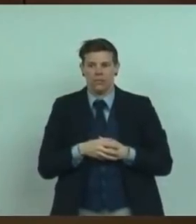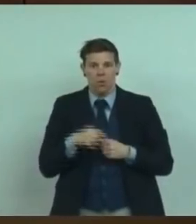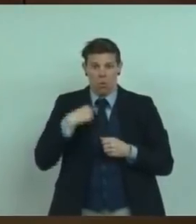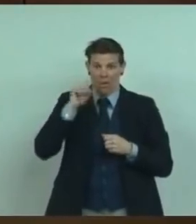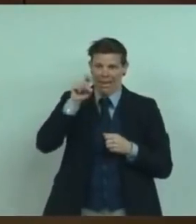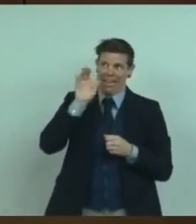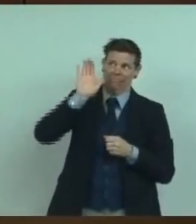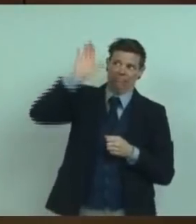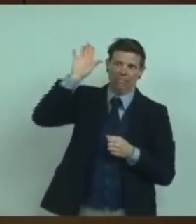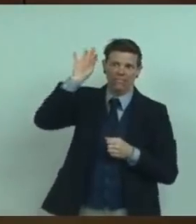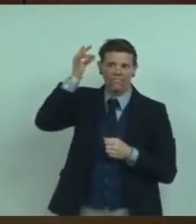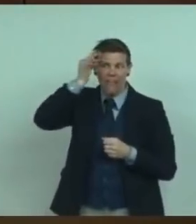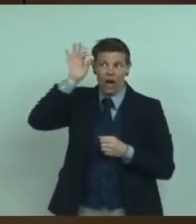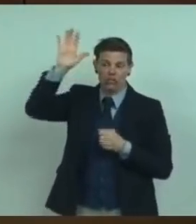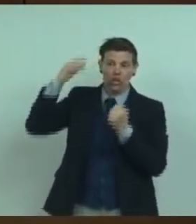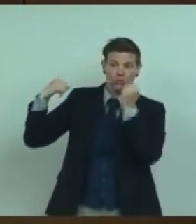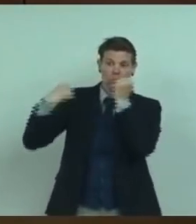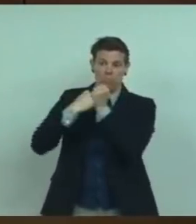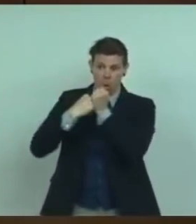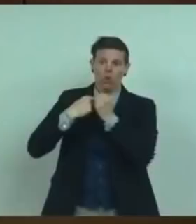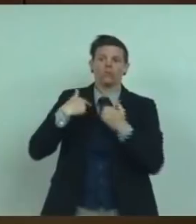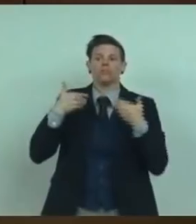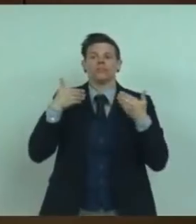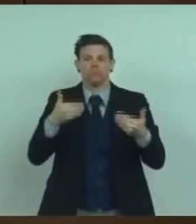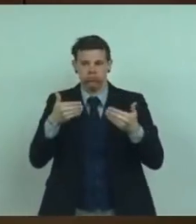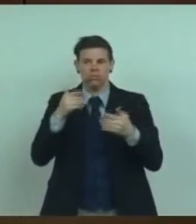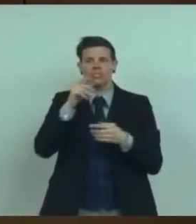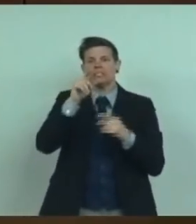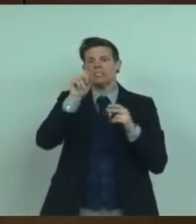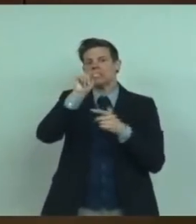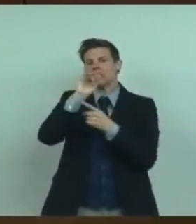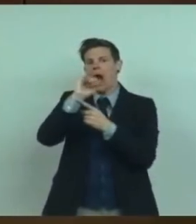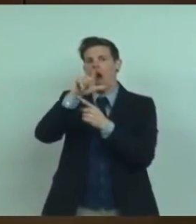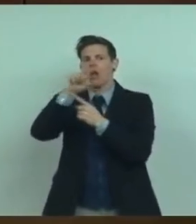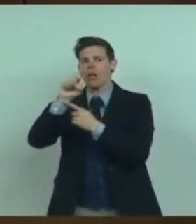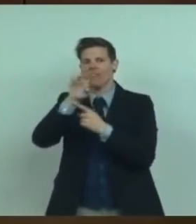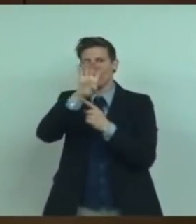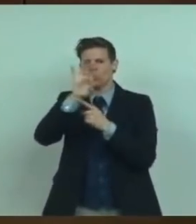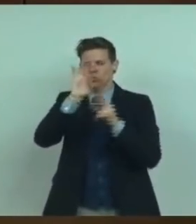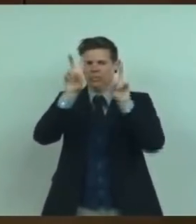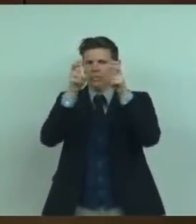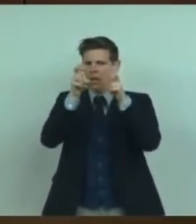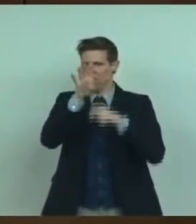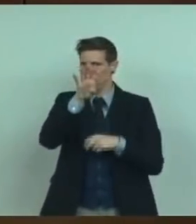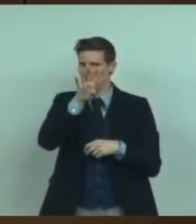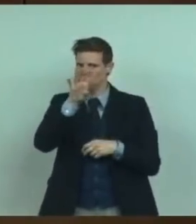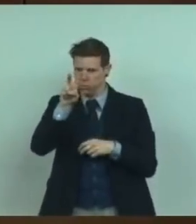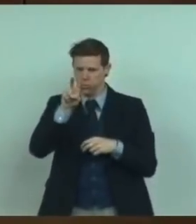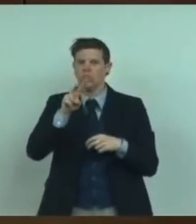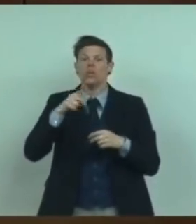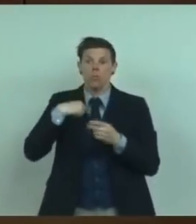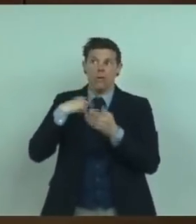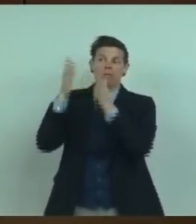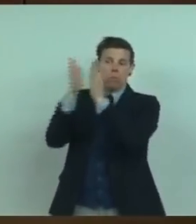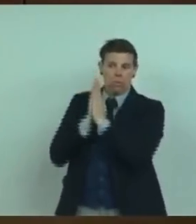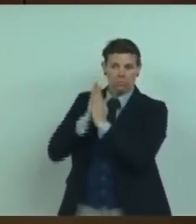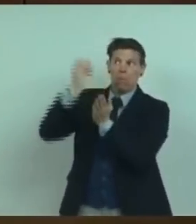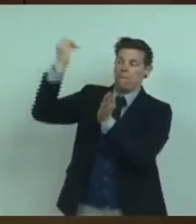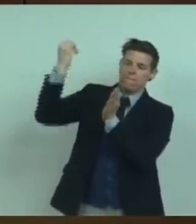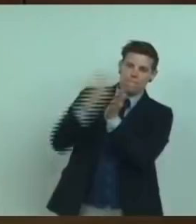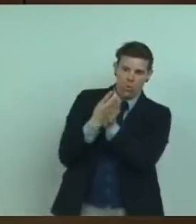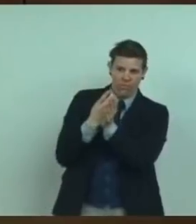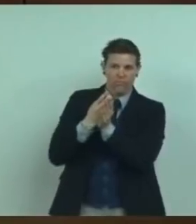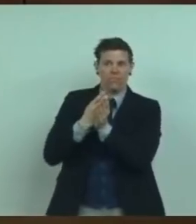allow us, with an emergency declaration by us and the federal government, that the president must sign.